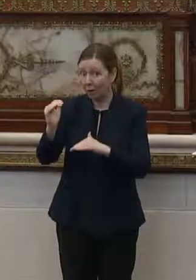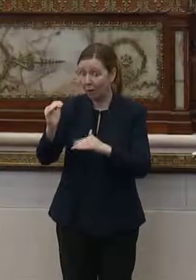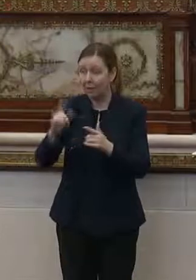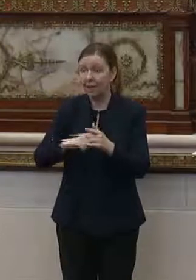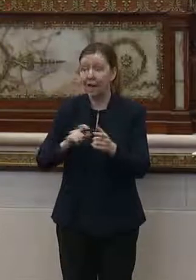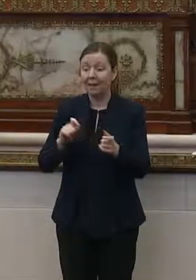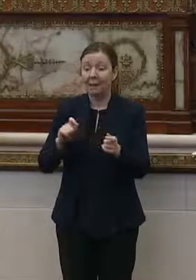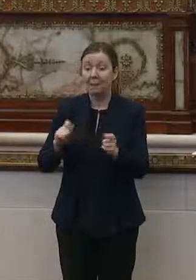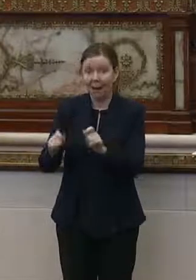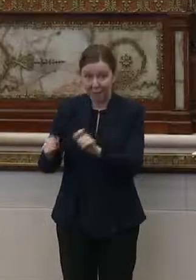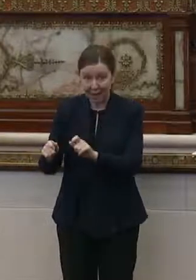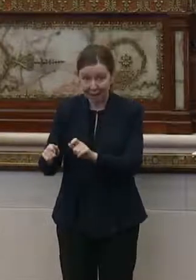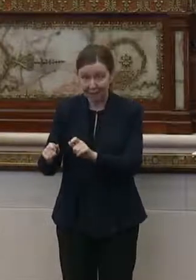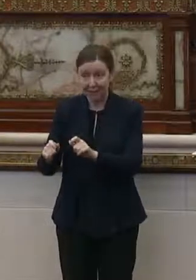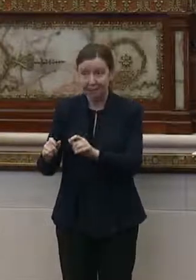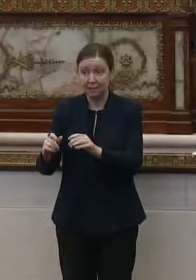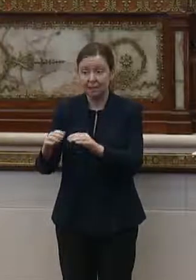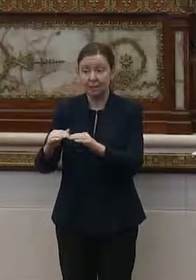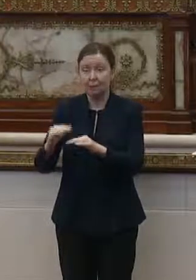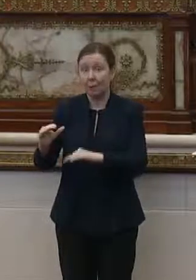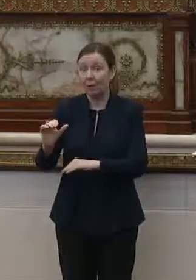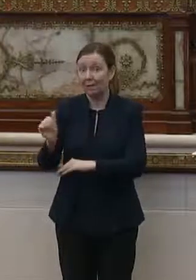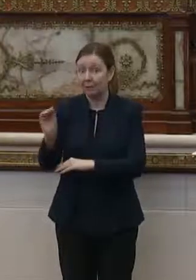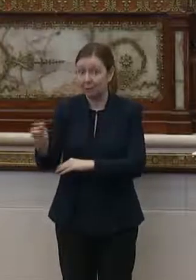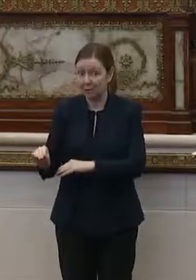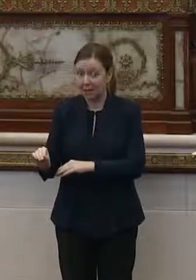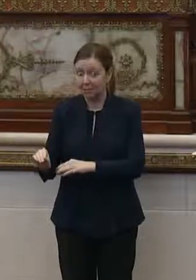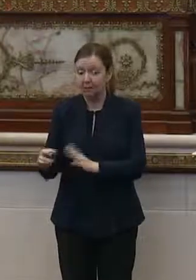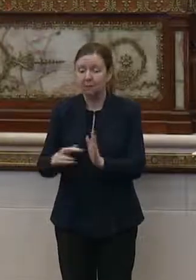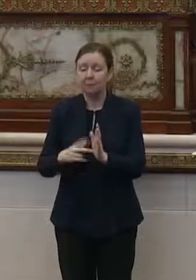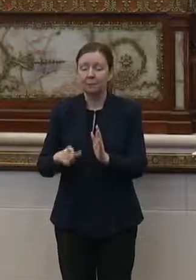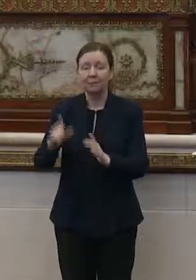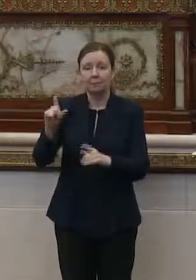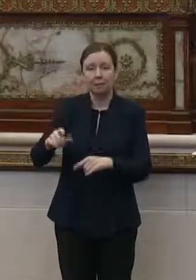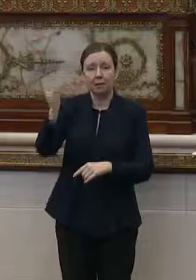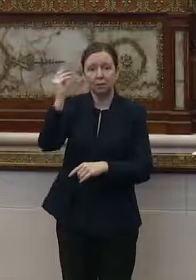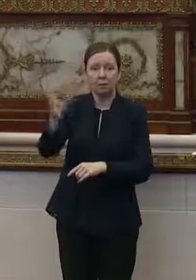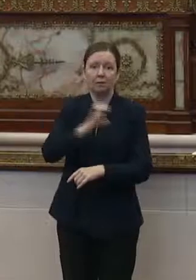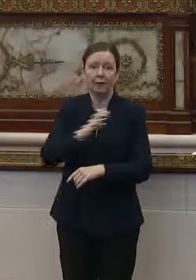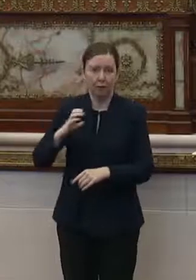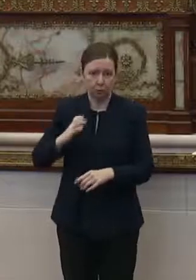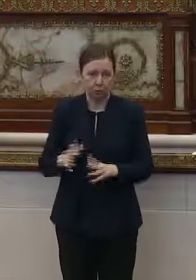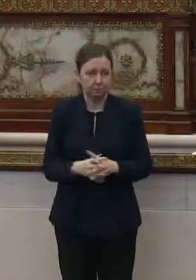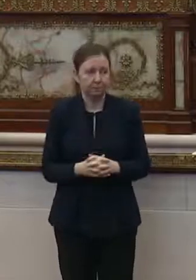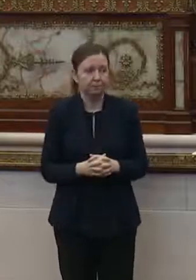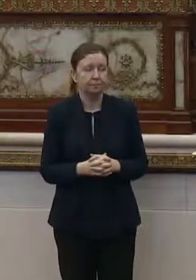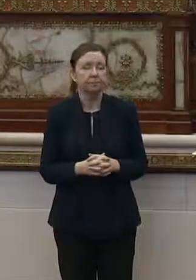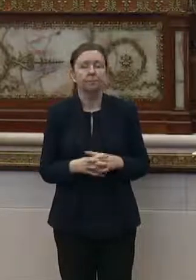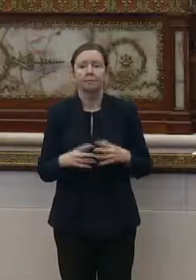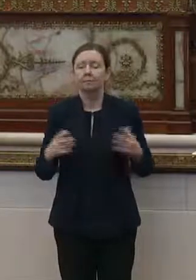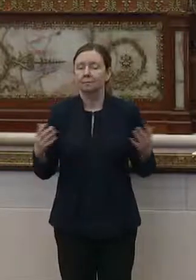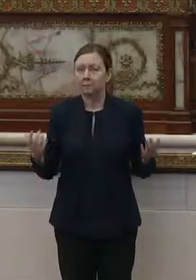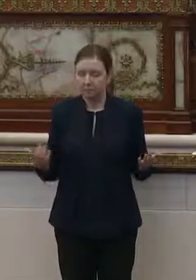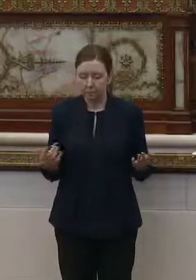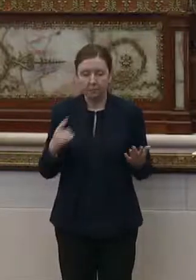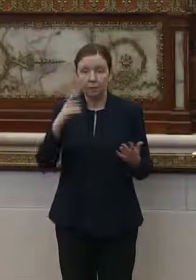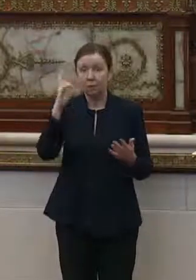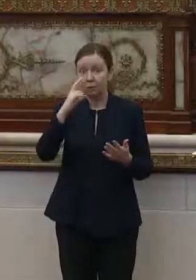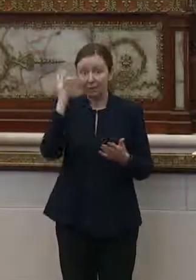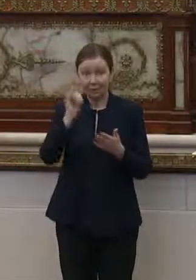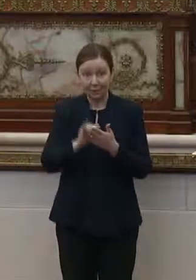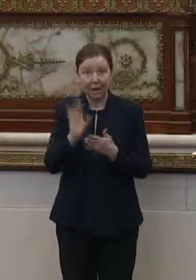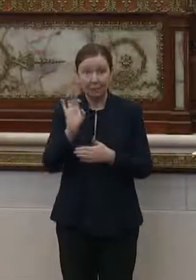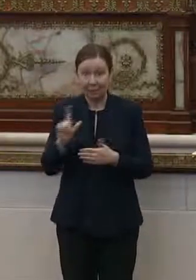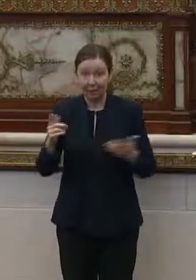modifies it more than 10%, they have to notify council. And the impetus of the bill was